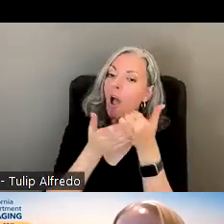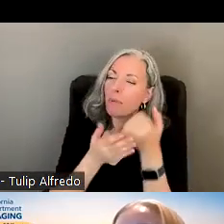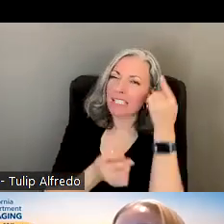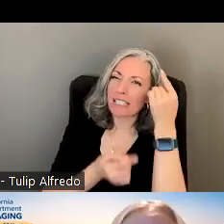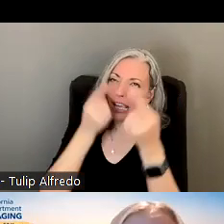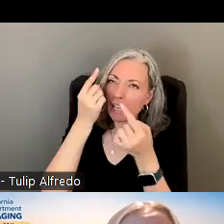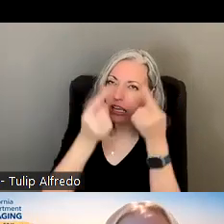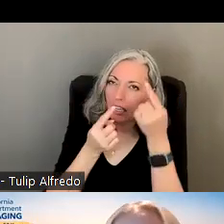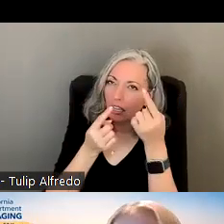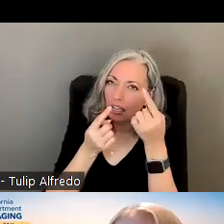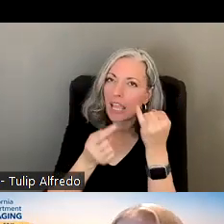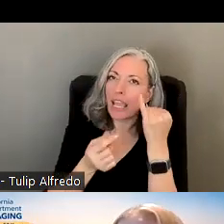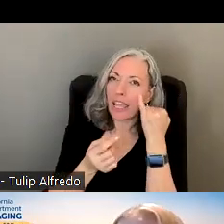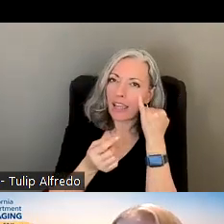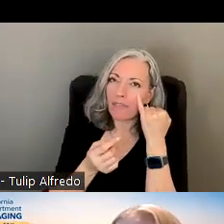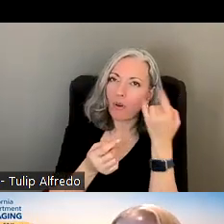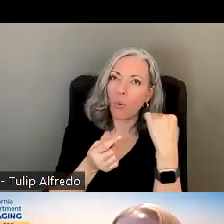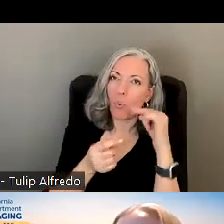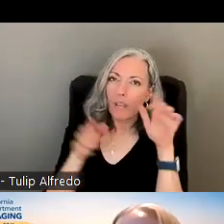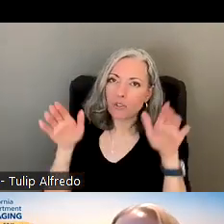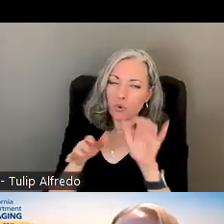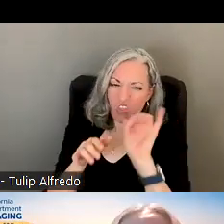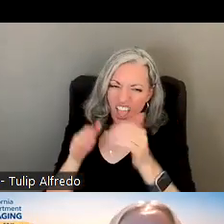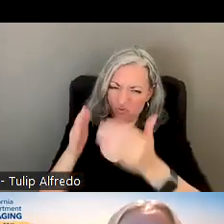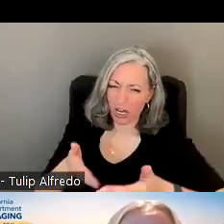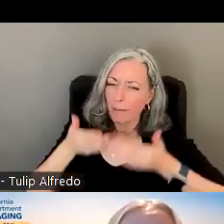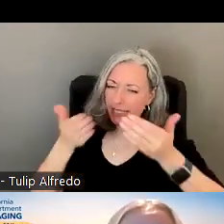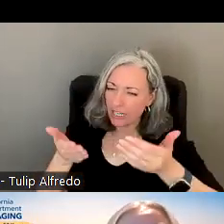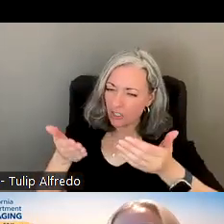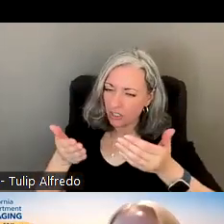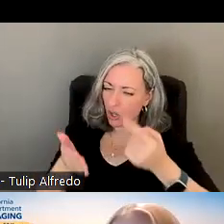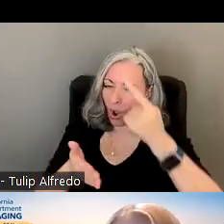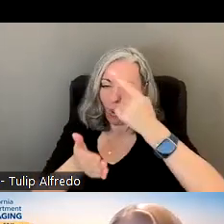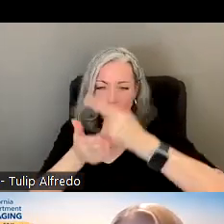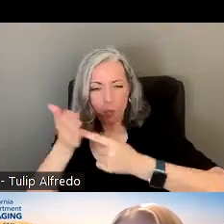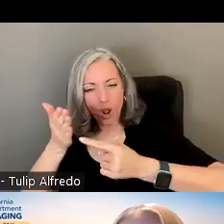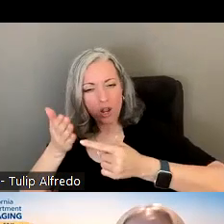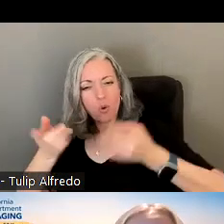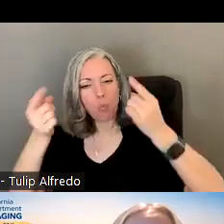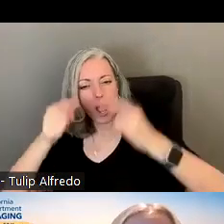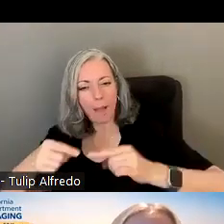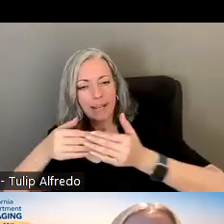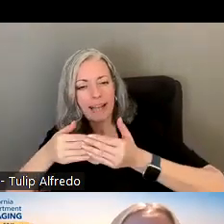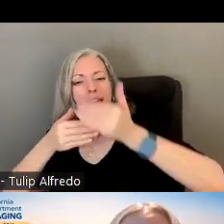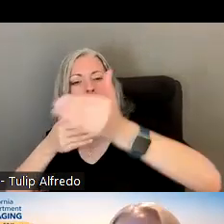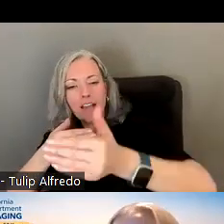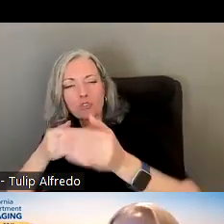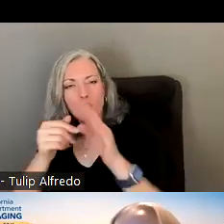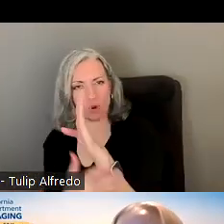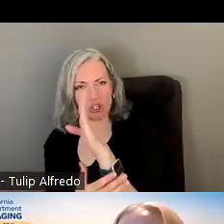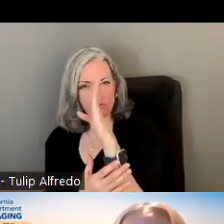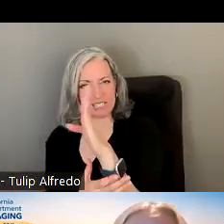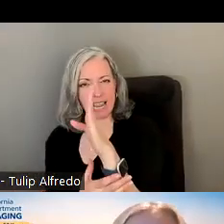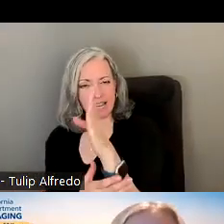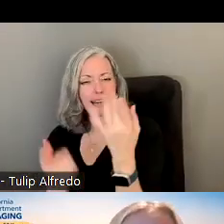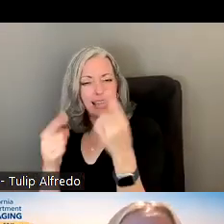through, well, if we did this recommendation, what are essentially the outputs? What are the direct results that